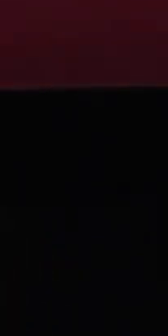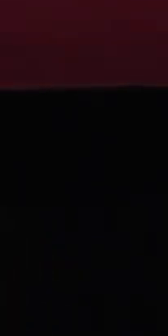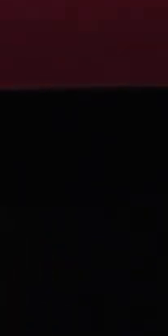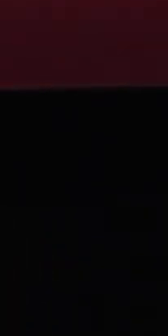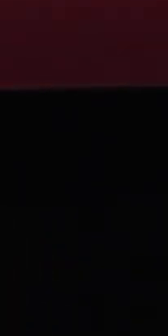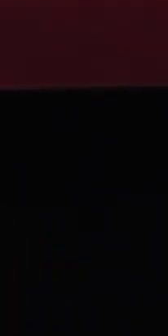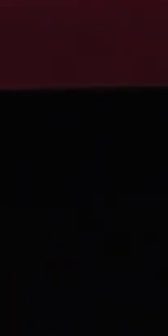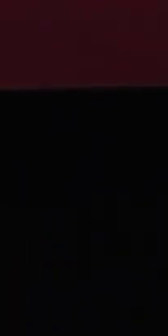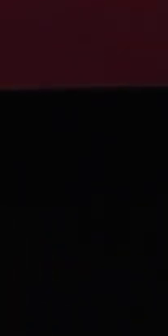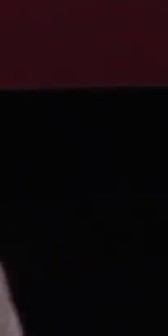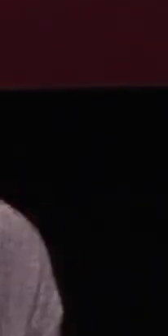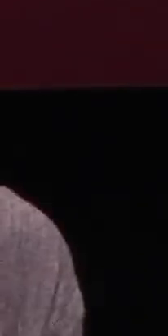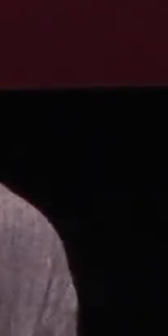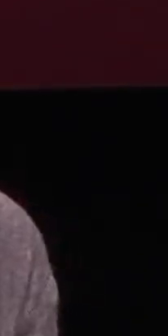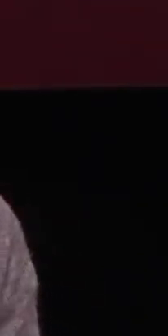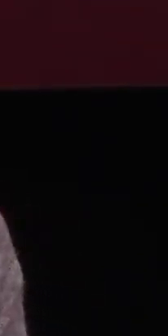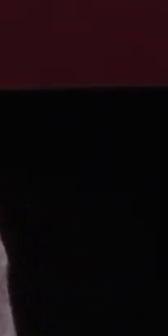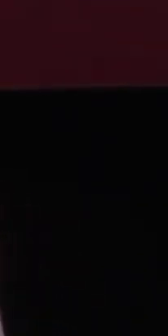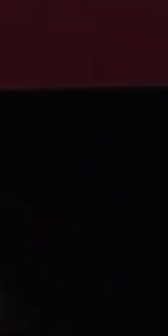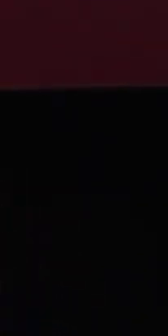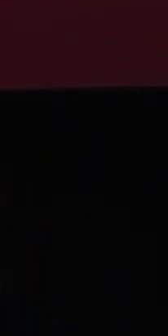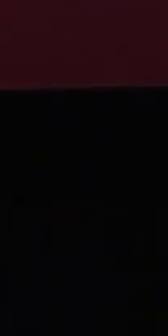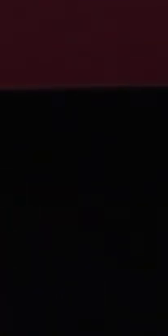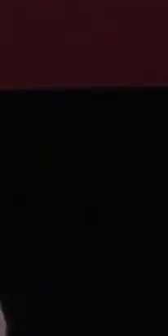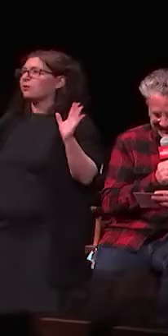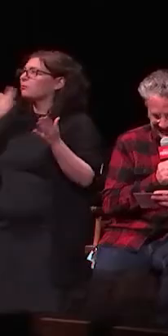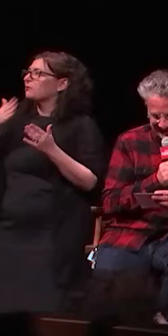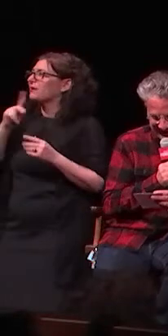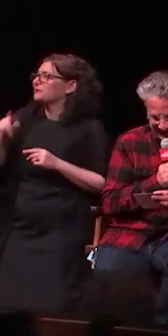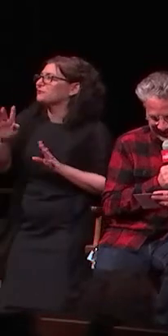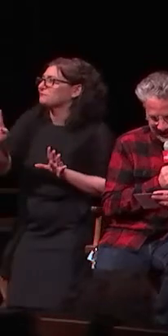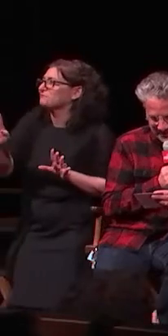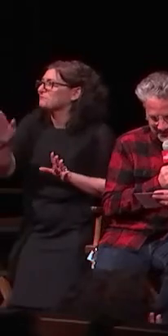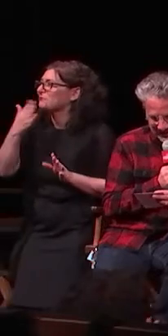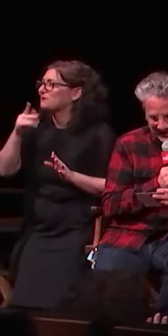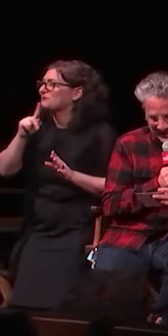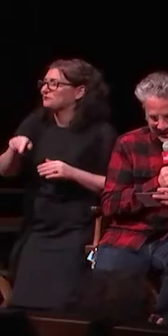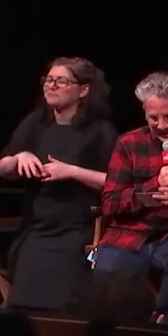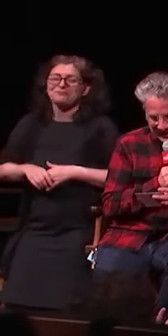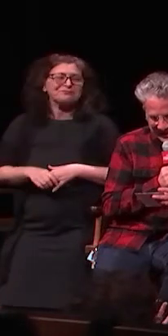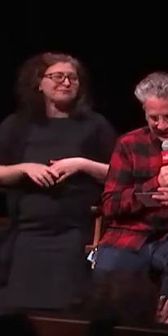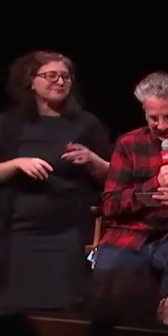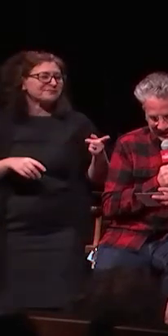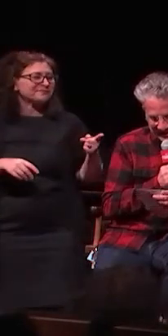It's inspired. It's inspired. Good answer. Good answer. All right.